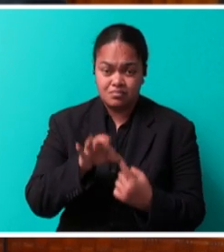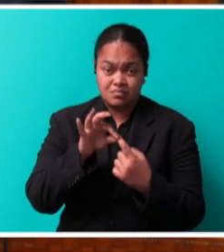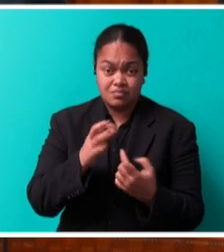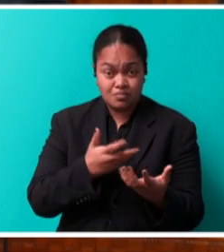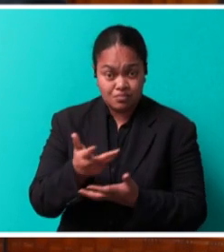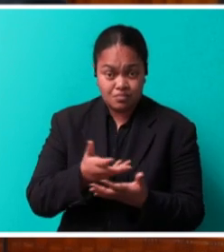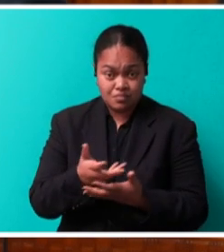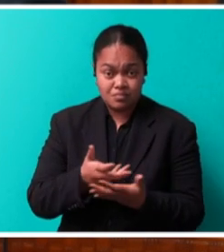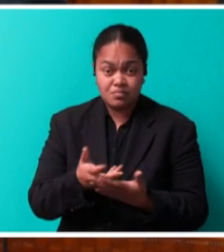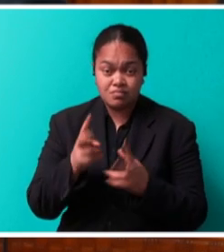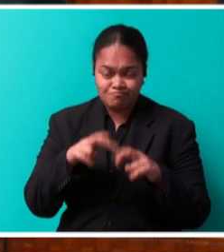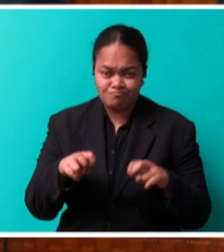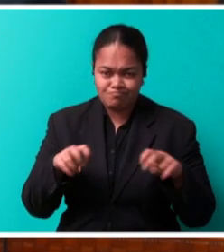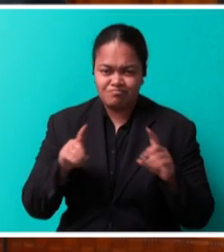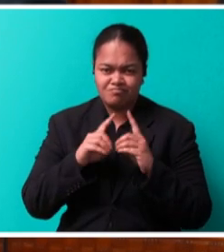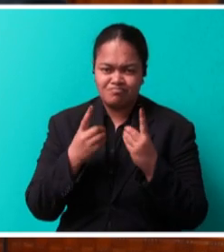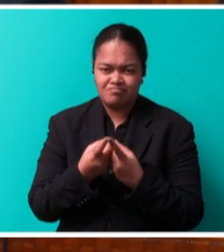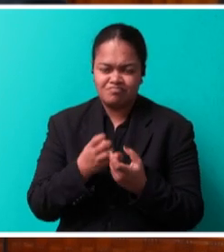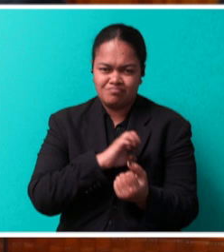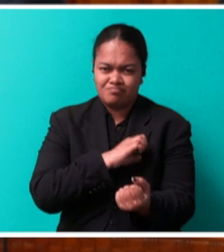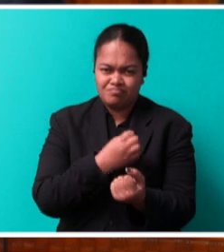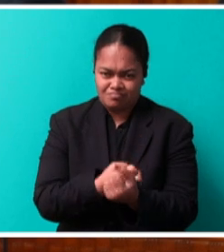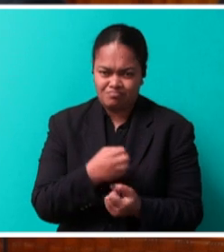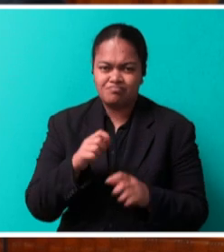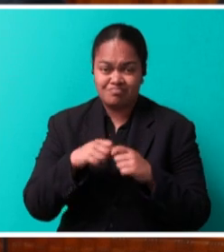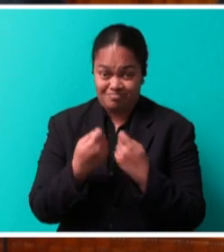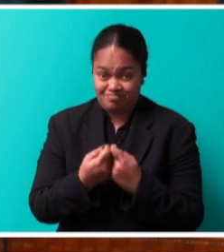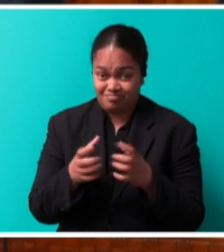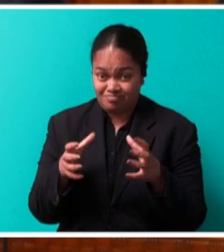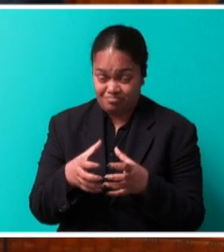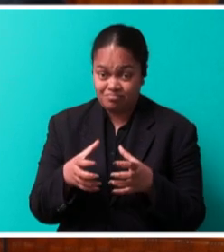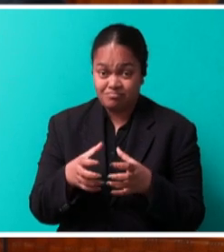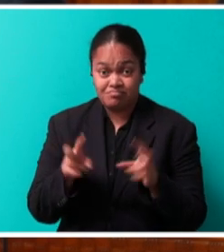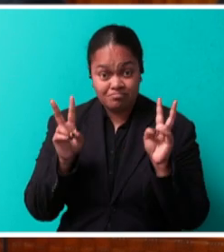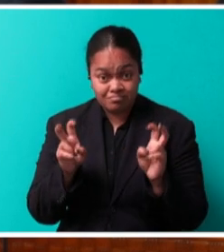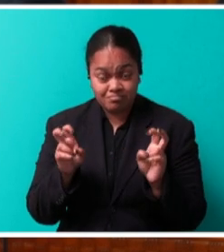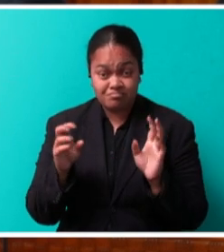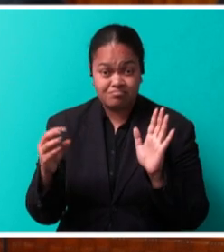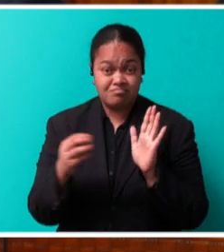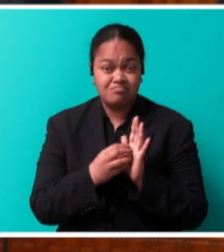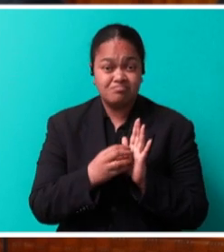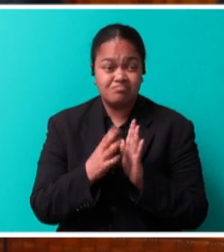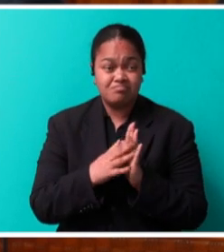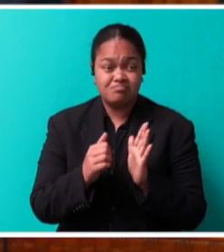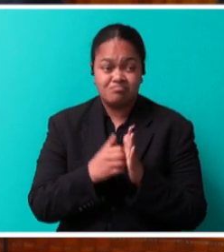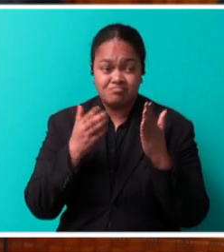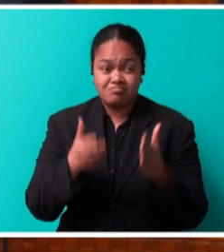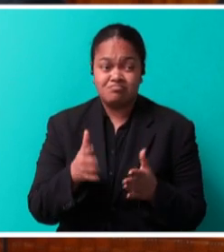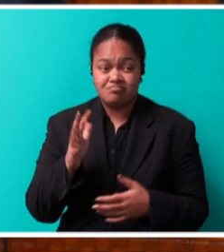have been scrutinized by the Department of Energy's technical evaluation team, subject to due process. Contract awards expected by